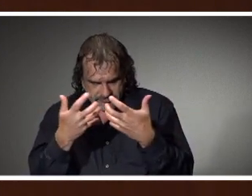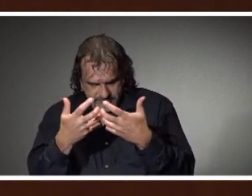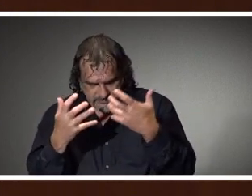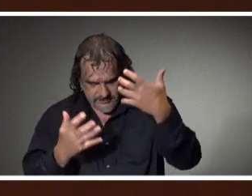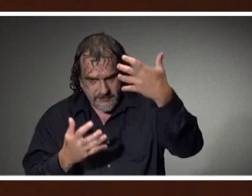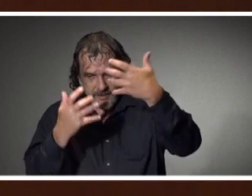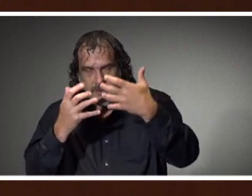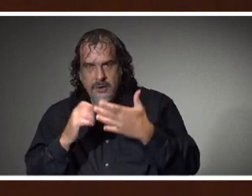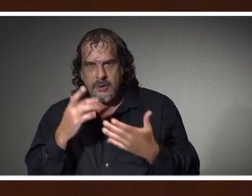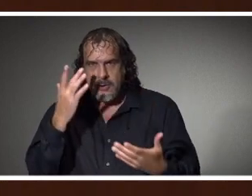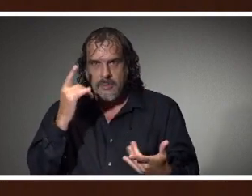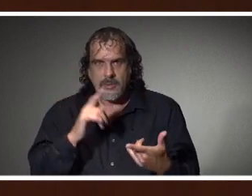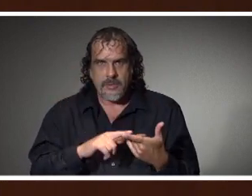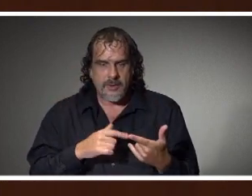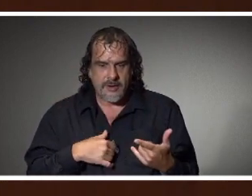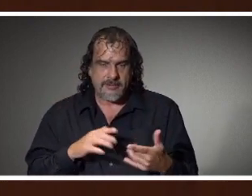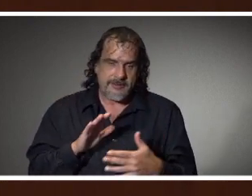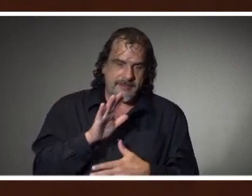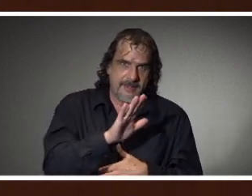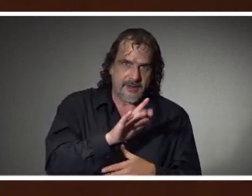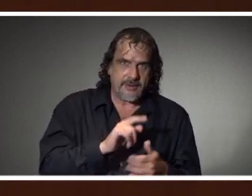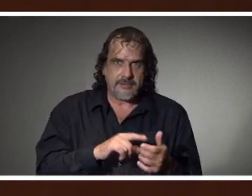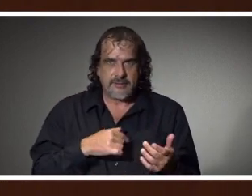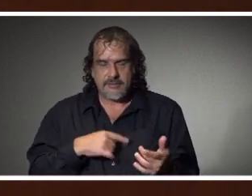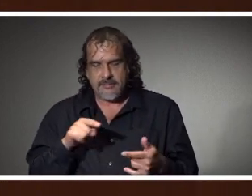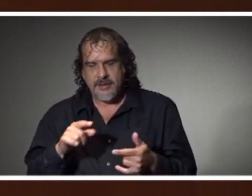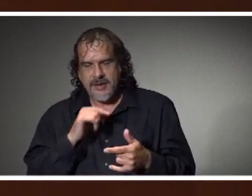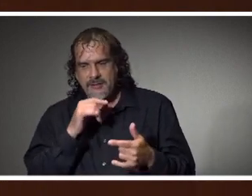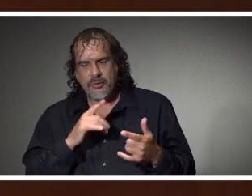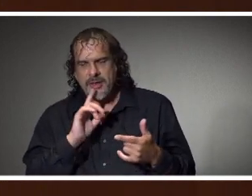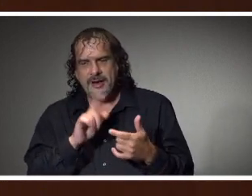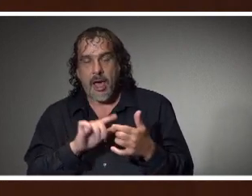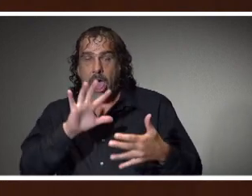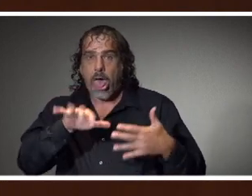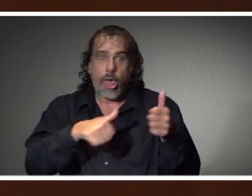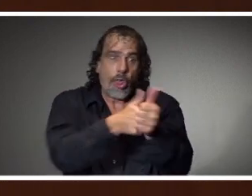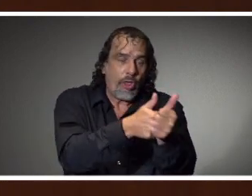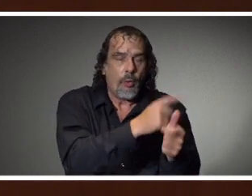legitimate reasons for doing it. It doesn't seem like a nefarious takeover, honestly.